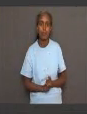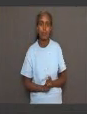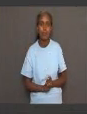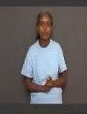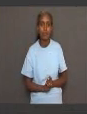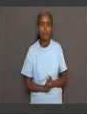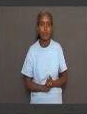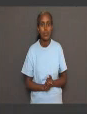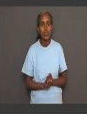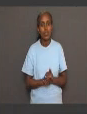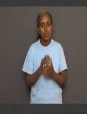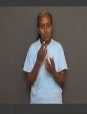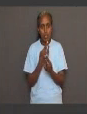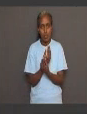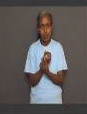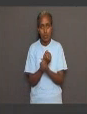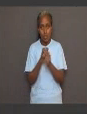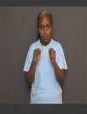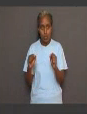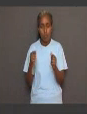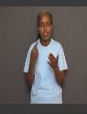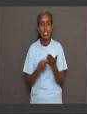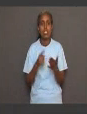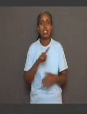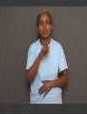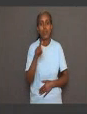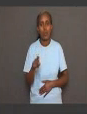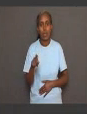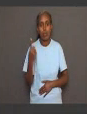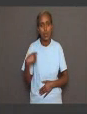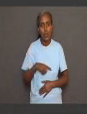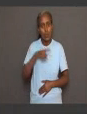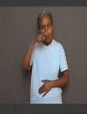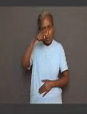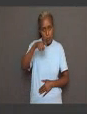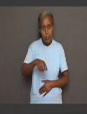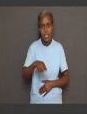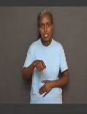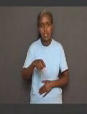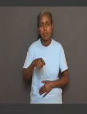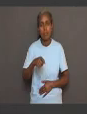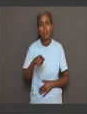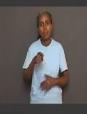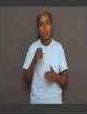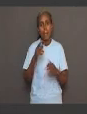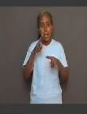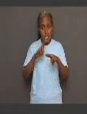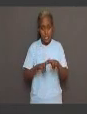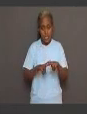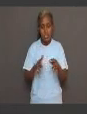In order to resolve this problem, we must restrict the domain of